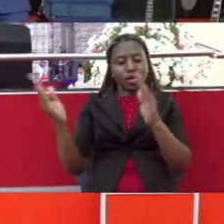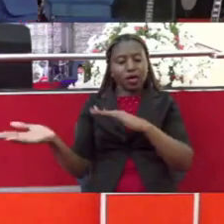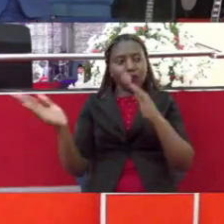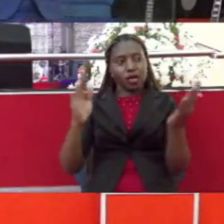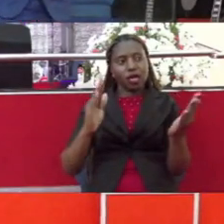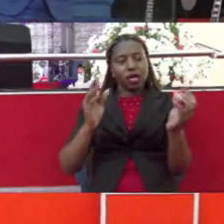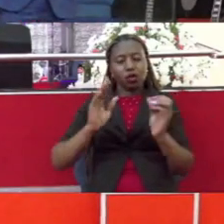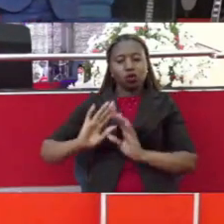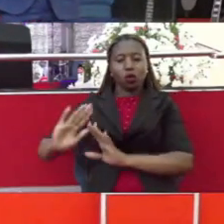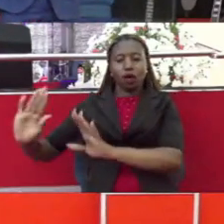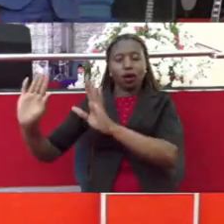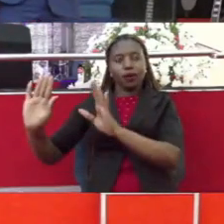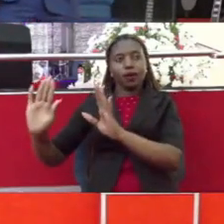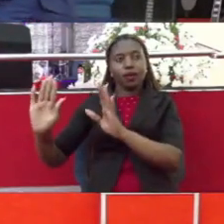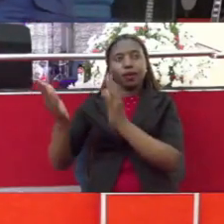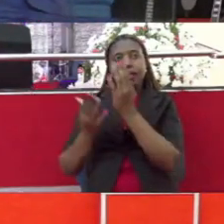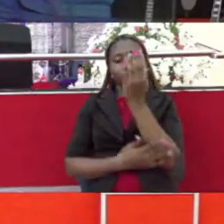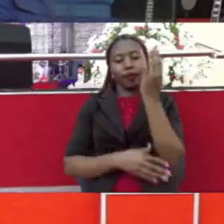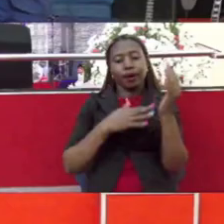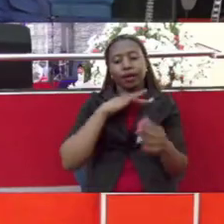Na ikikubalia upepo ukaweza